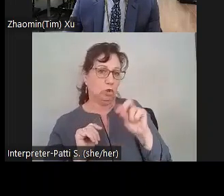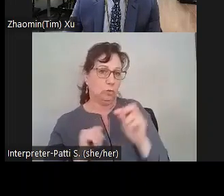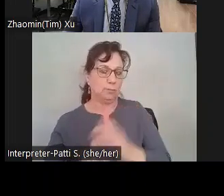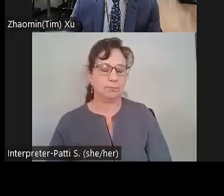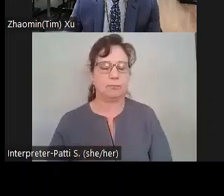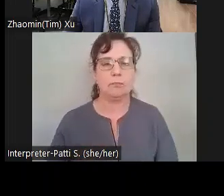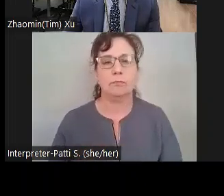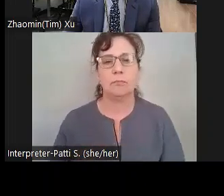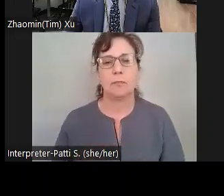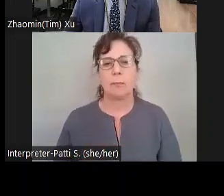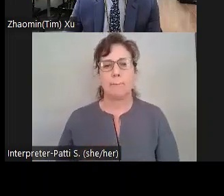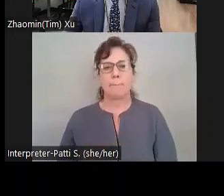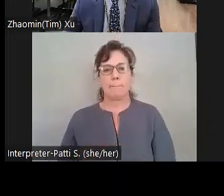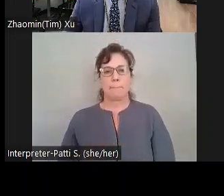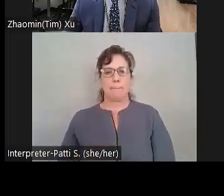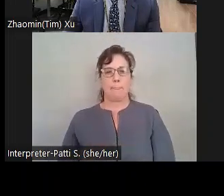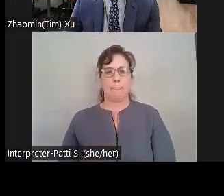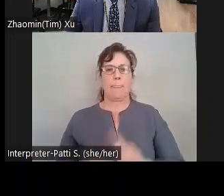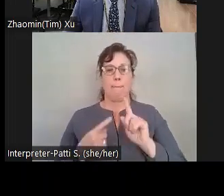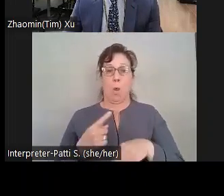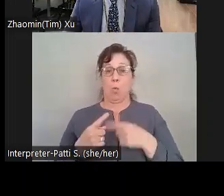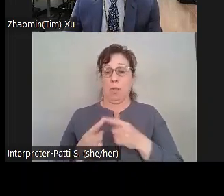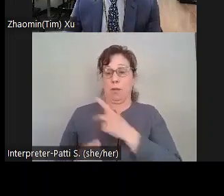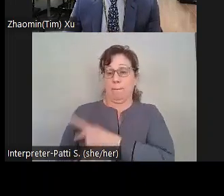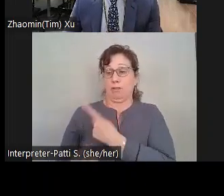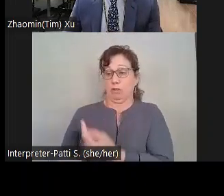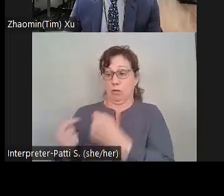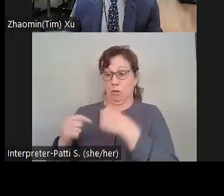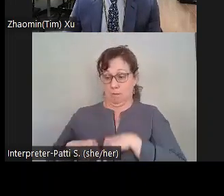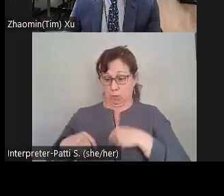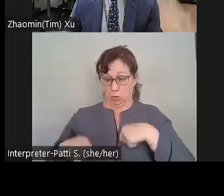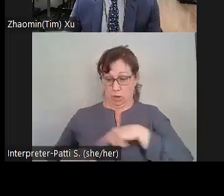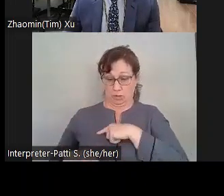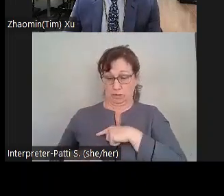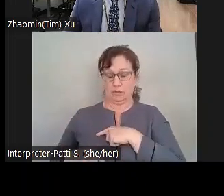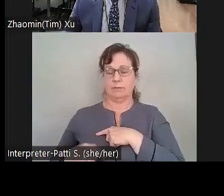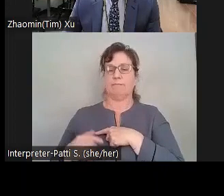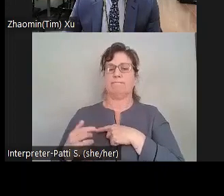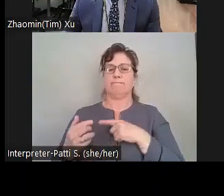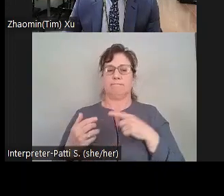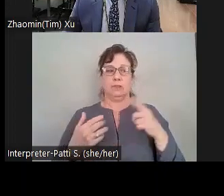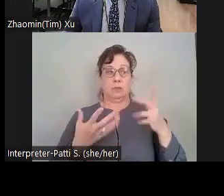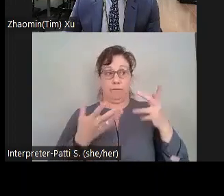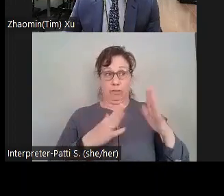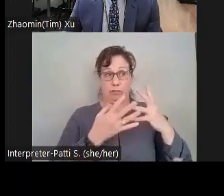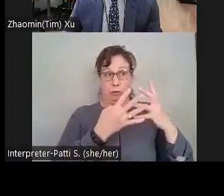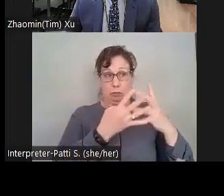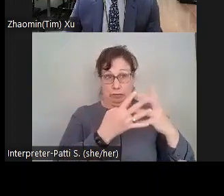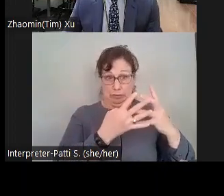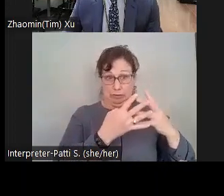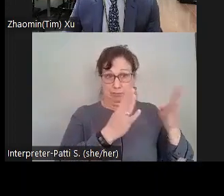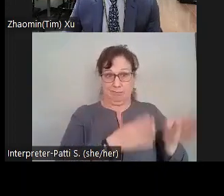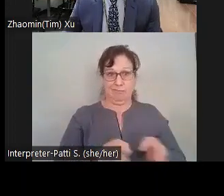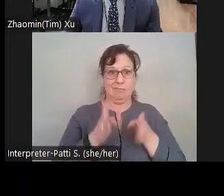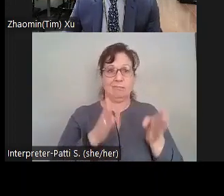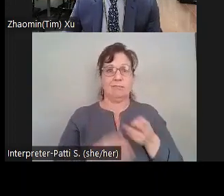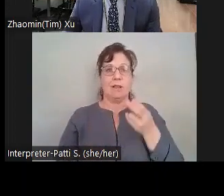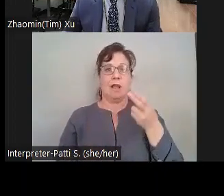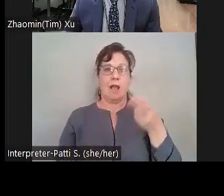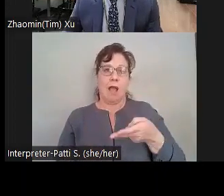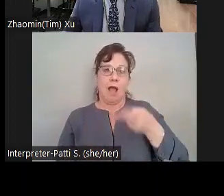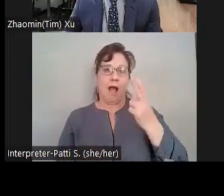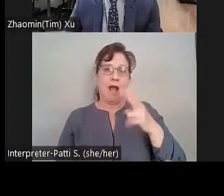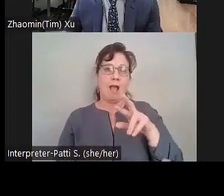So what happens when patients come to us? Well, the next step after screening typically is high resolution